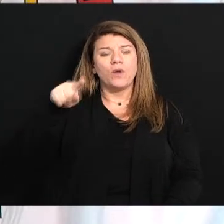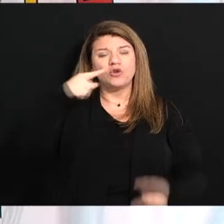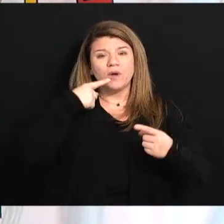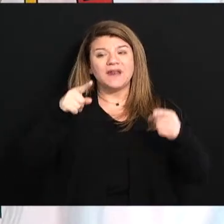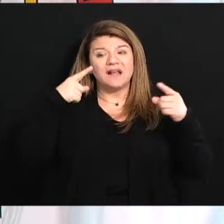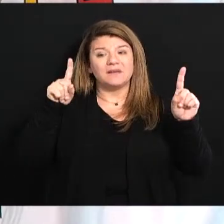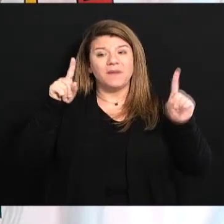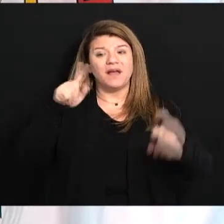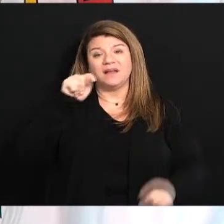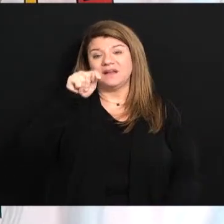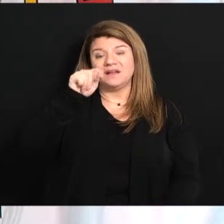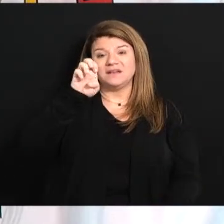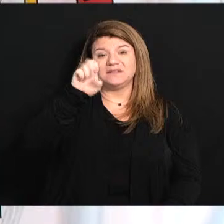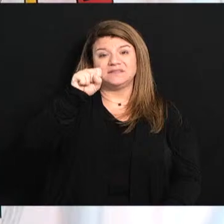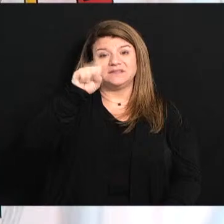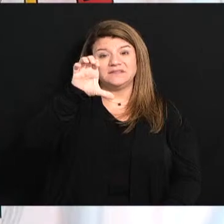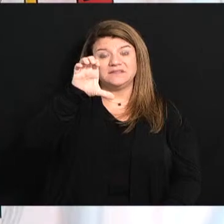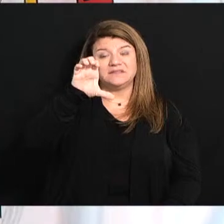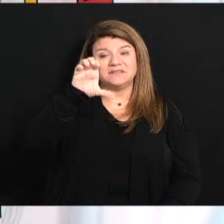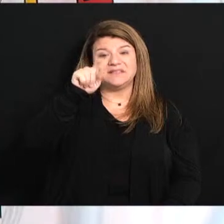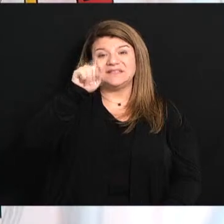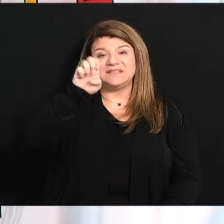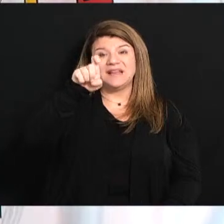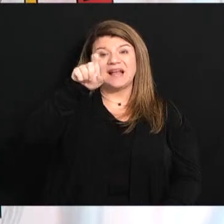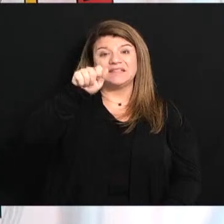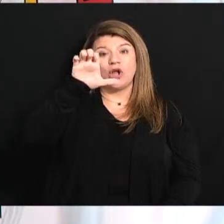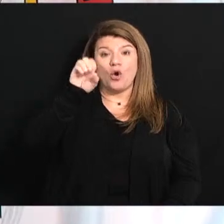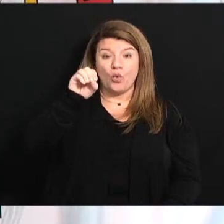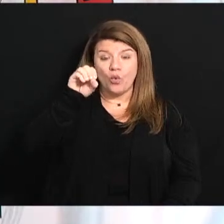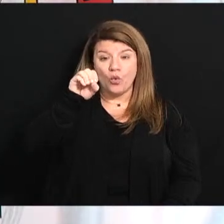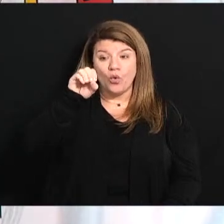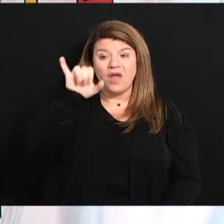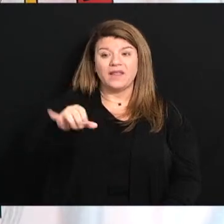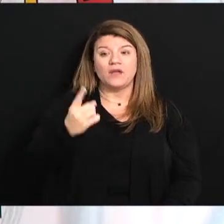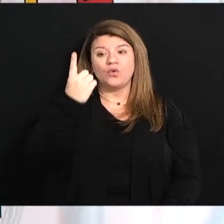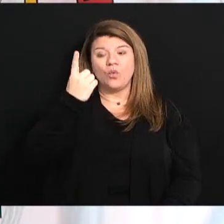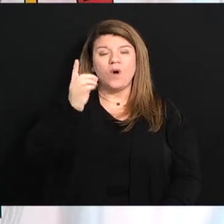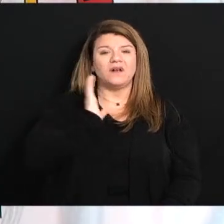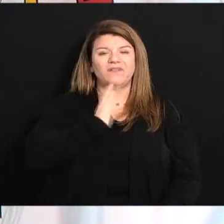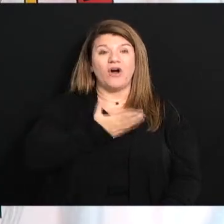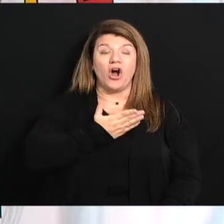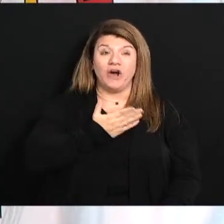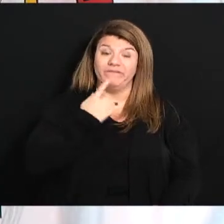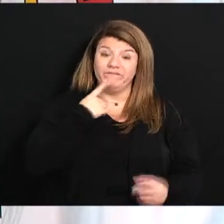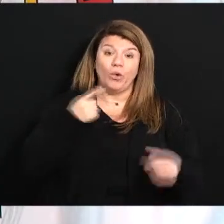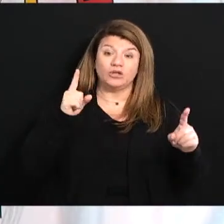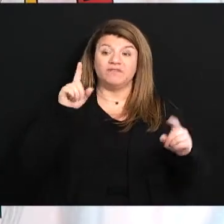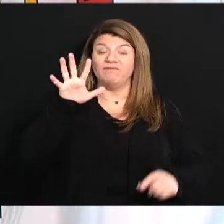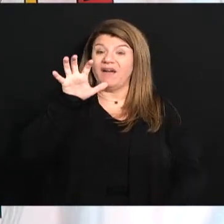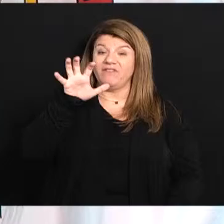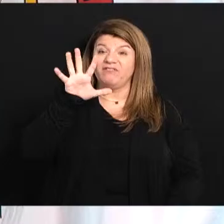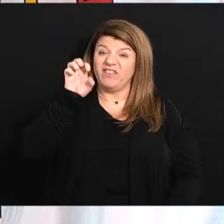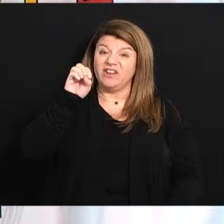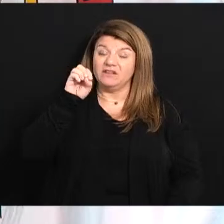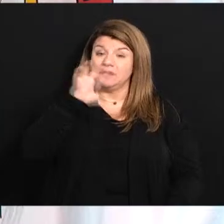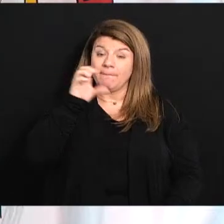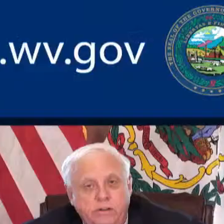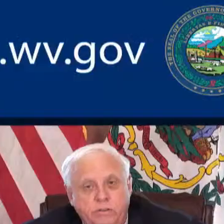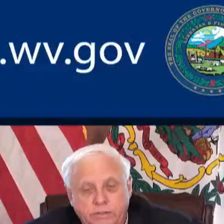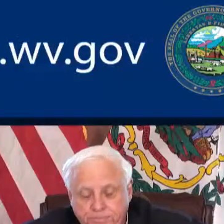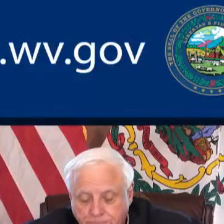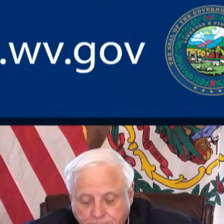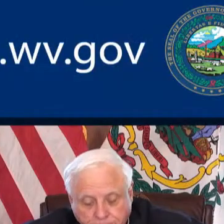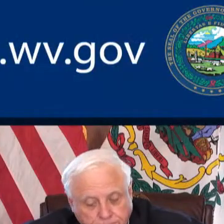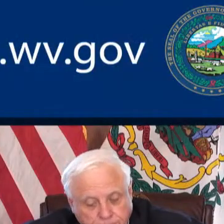of PepsiCo. PepsiCo, you know, one of our Fortune probably 50 companies that's in this